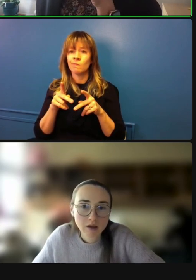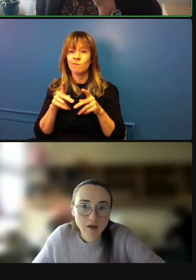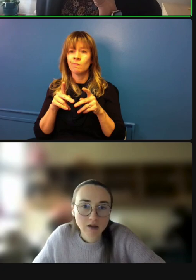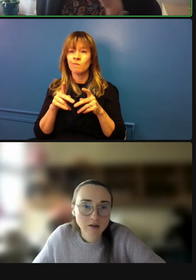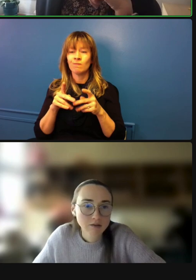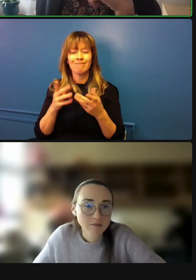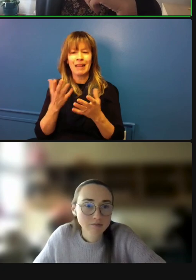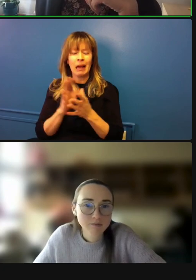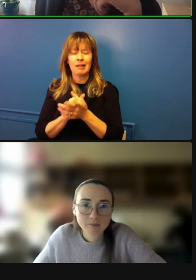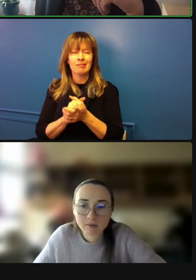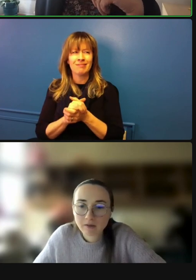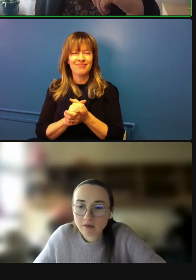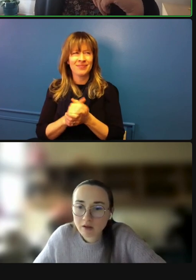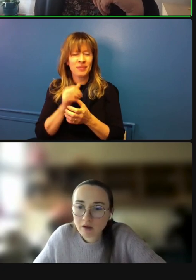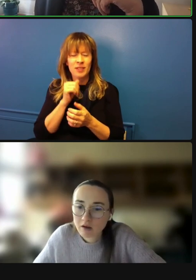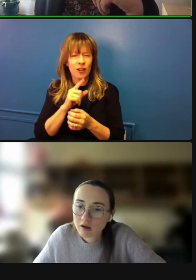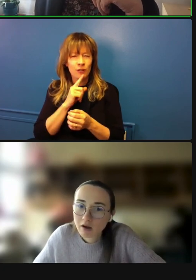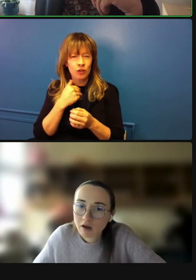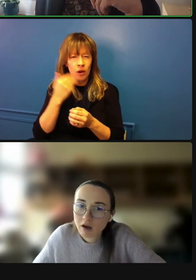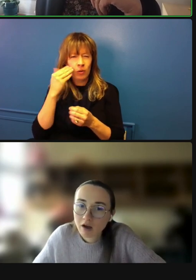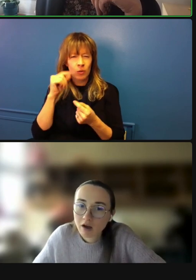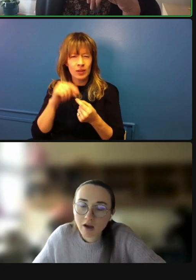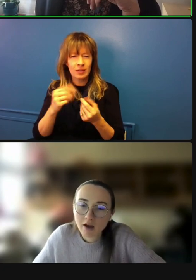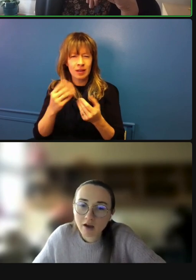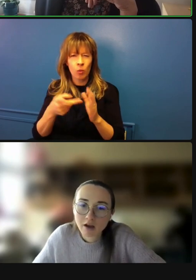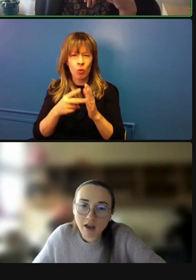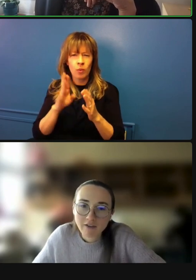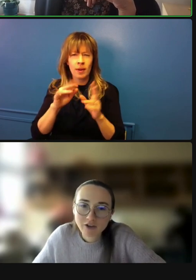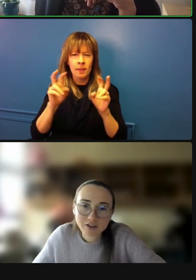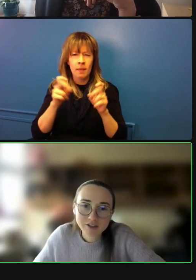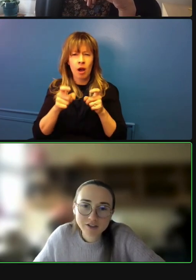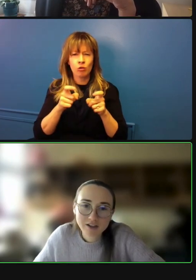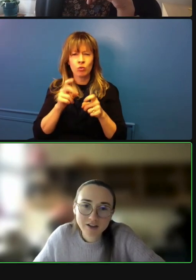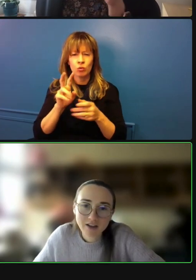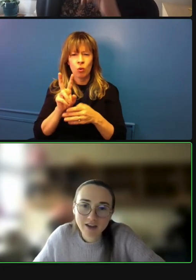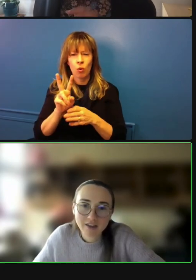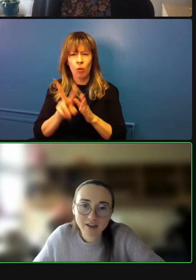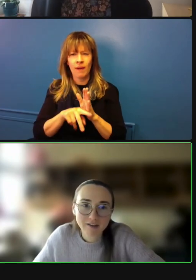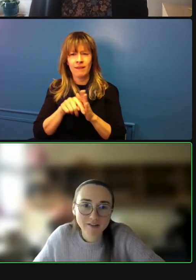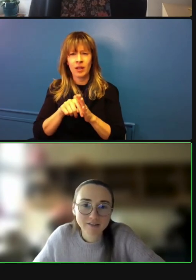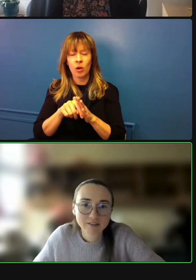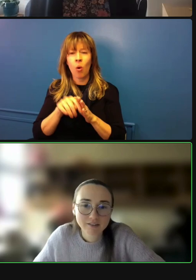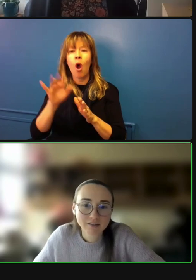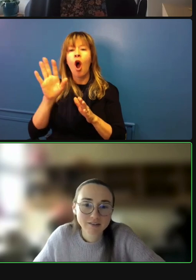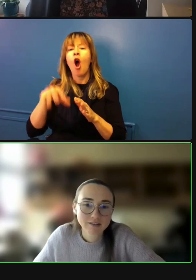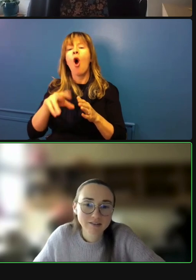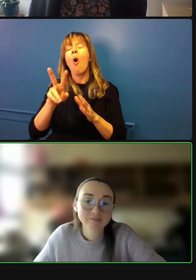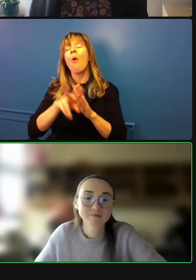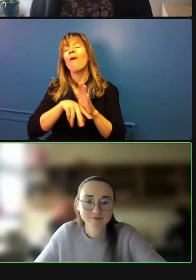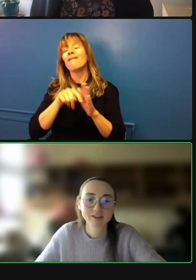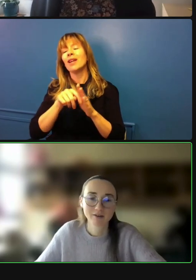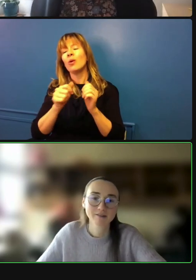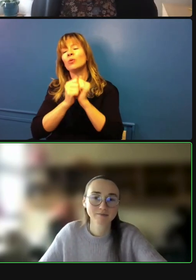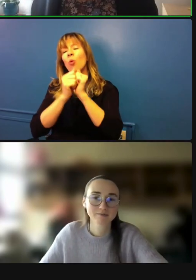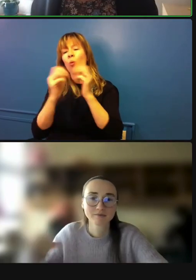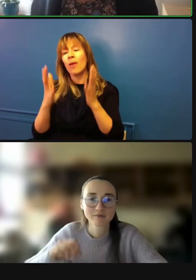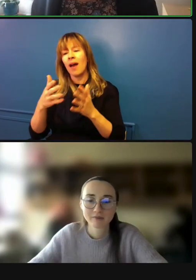yeah, I guess I'm not sure I know what you mean by control. If you're still videos without social interaction, great. Okay.